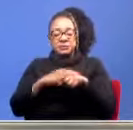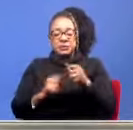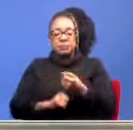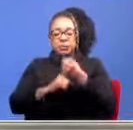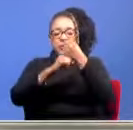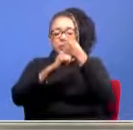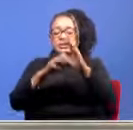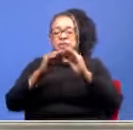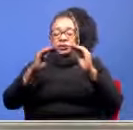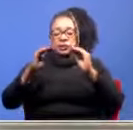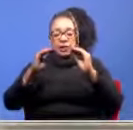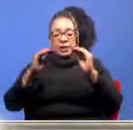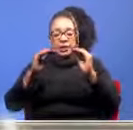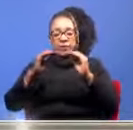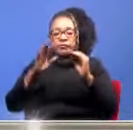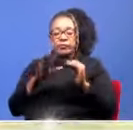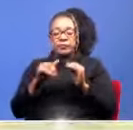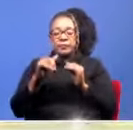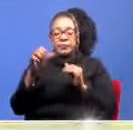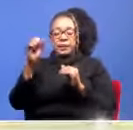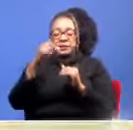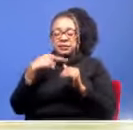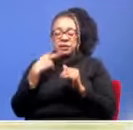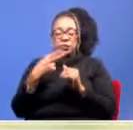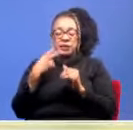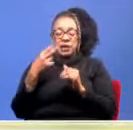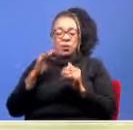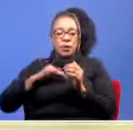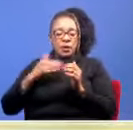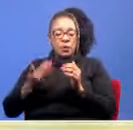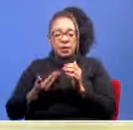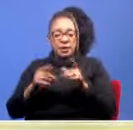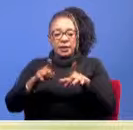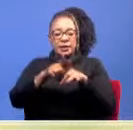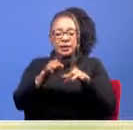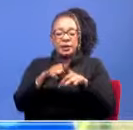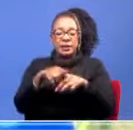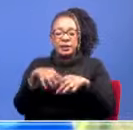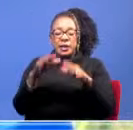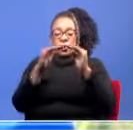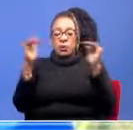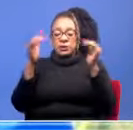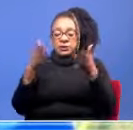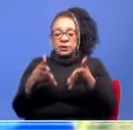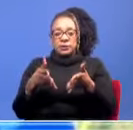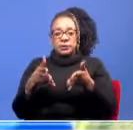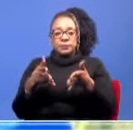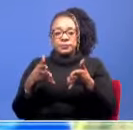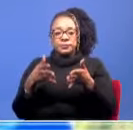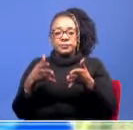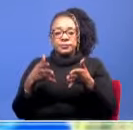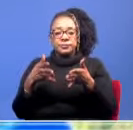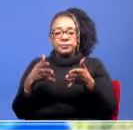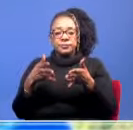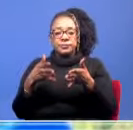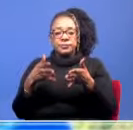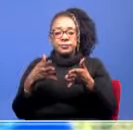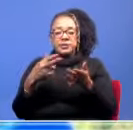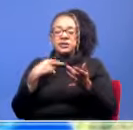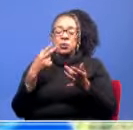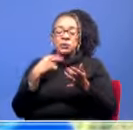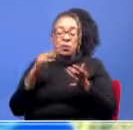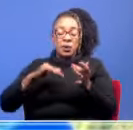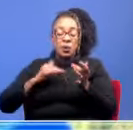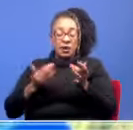mafunzo kutoka kwa shirika la Sauti ya Wanawake na shirika la Equality Now. Sauti ya Wanawake hapa Kwale hususani, kitu cha